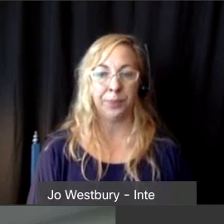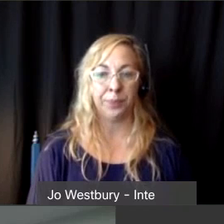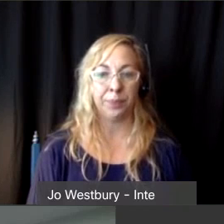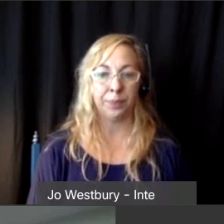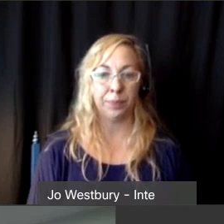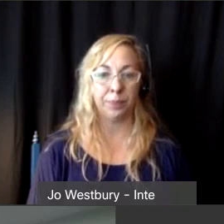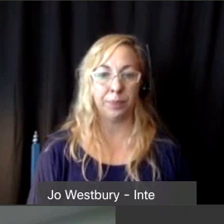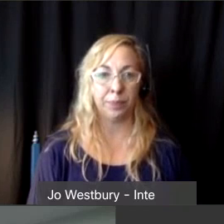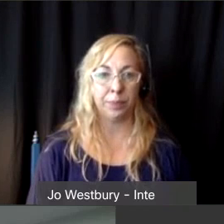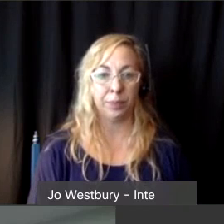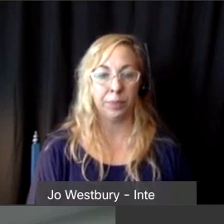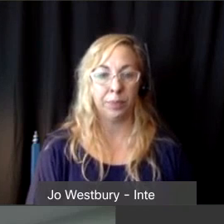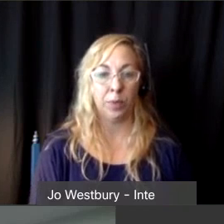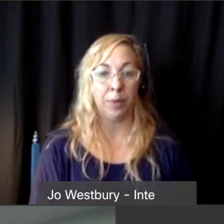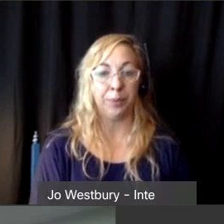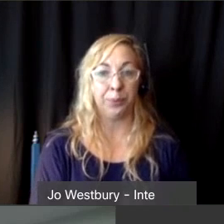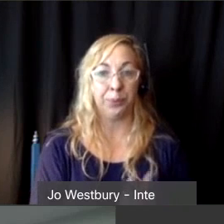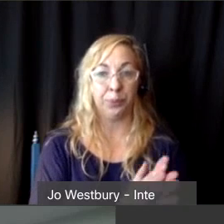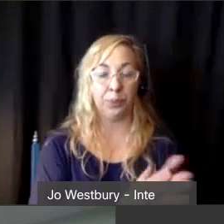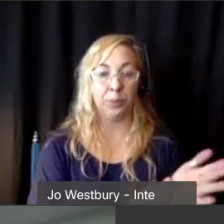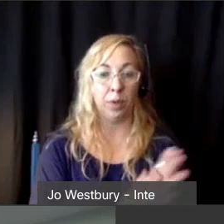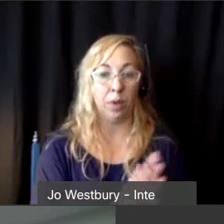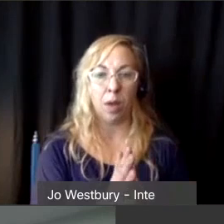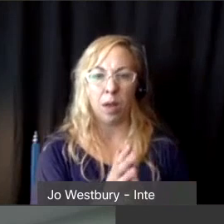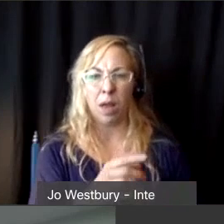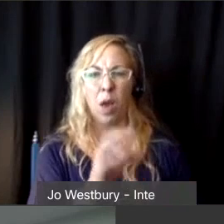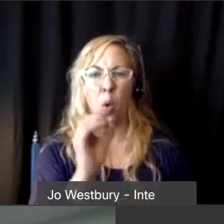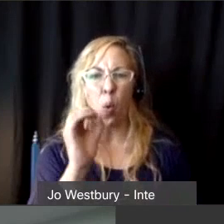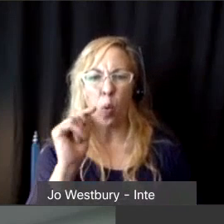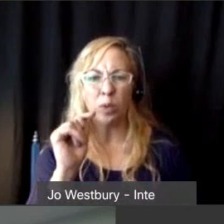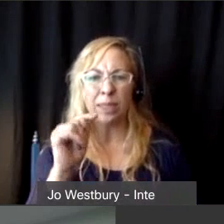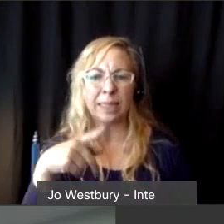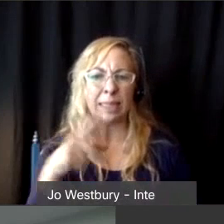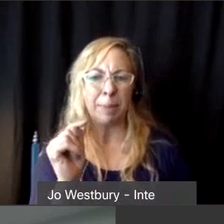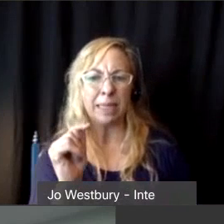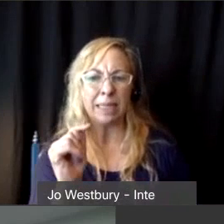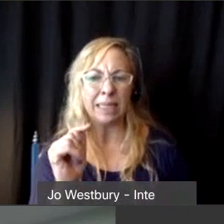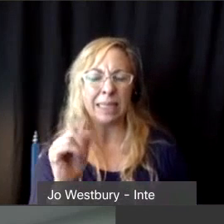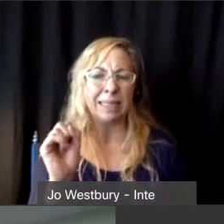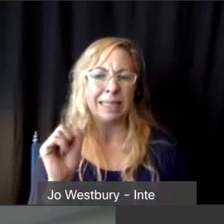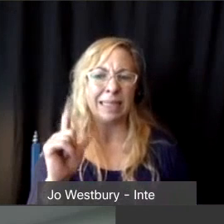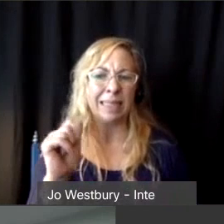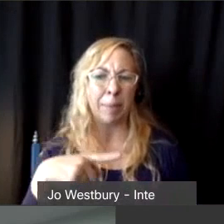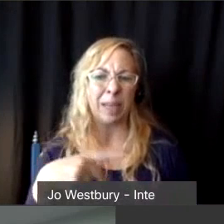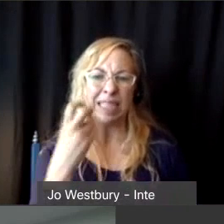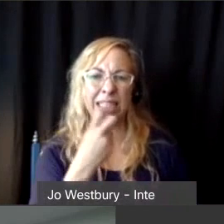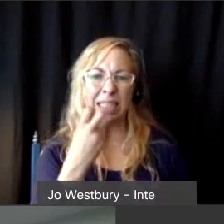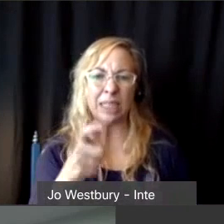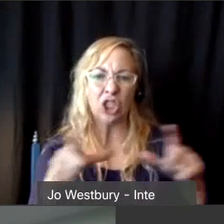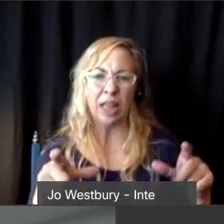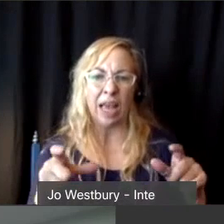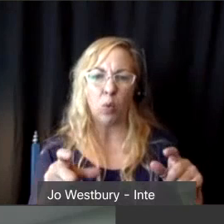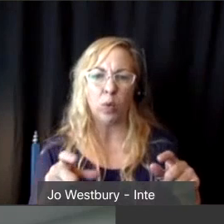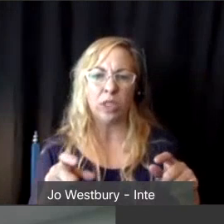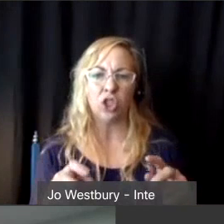So there's a last, so do OTs, PTs, and speech language professionals have this assessment